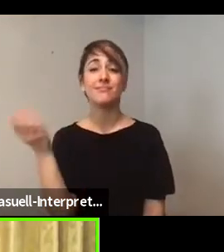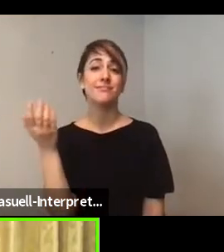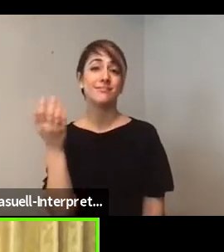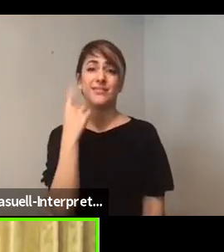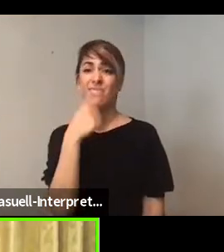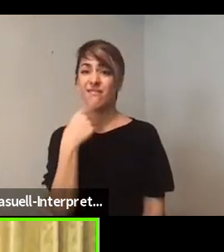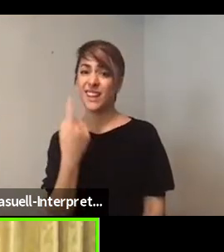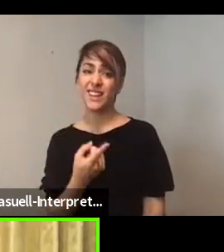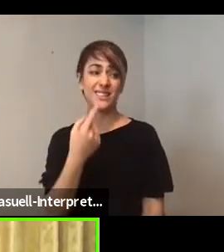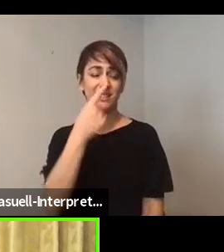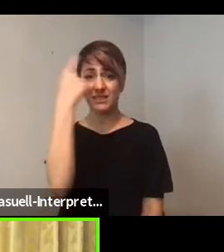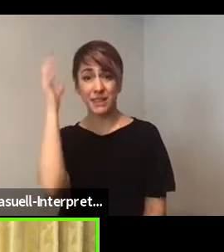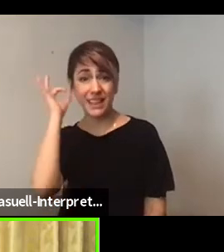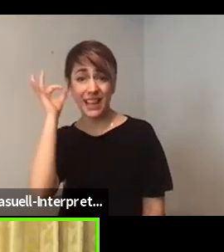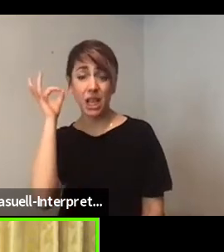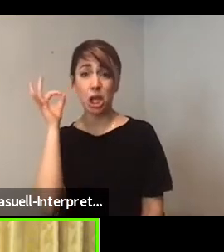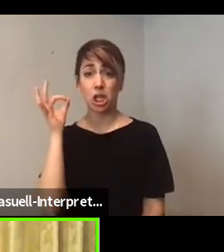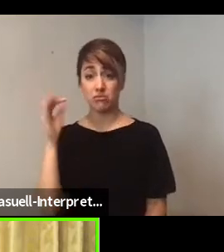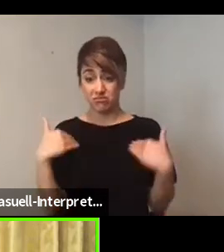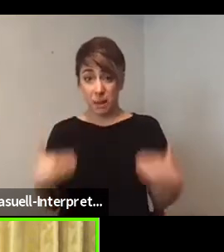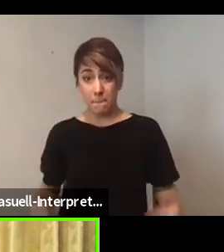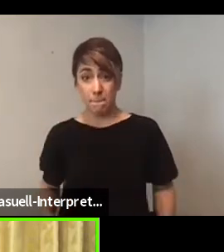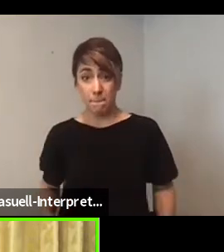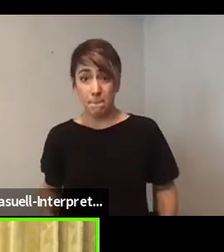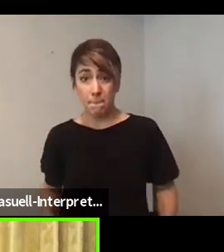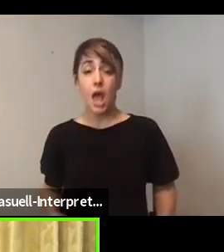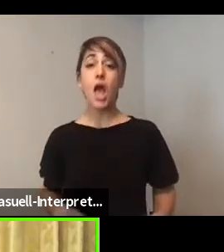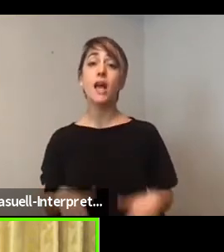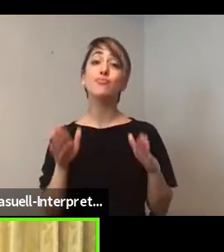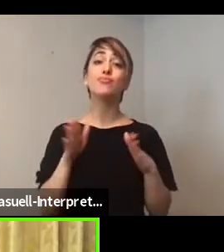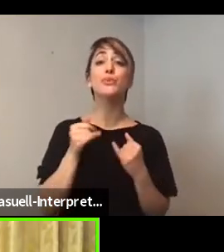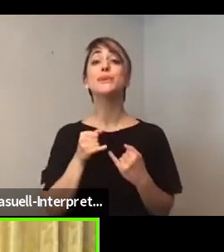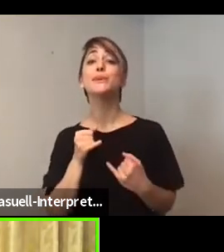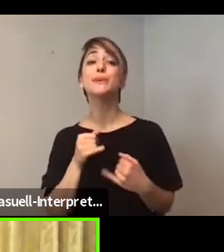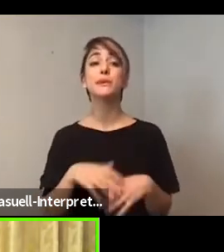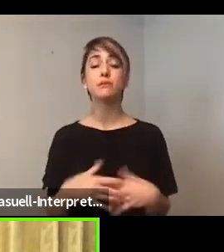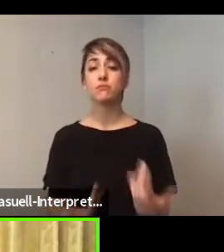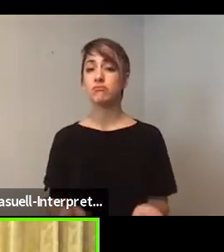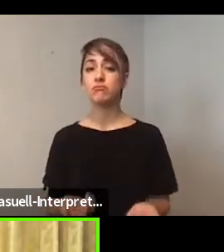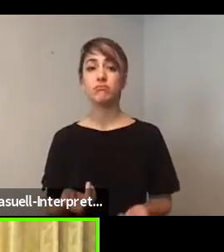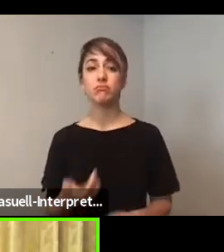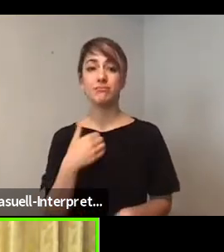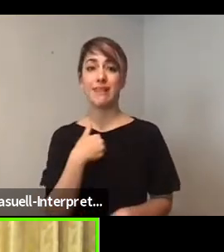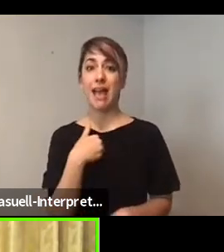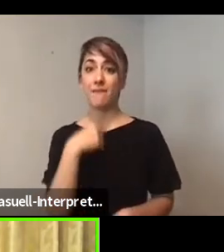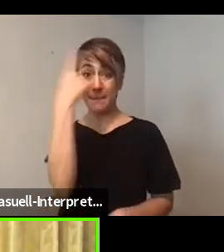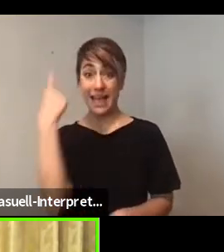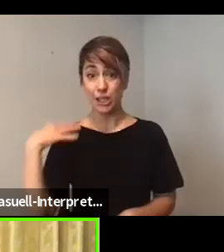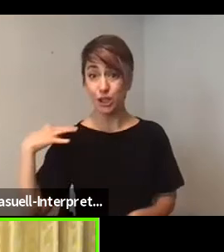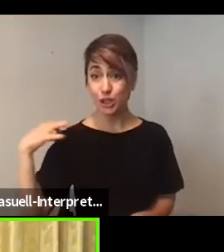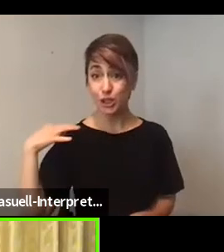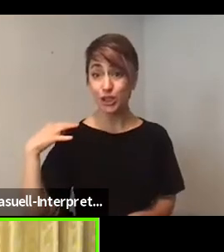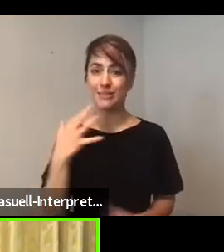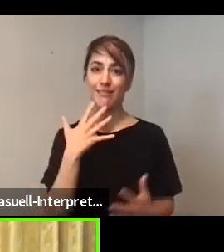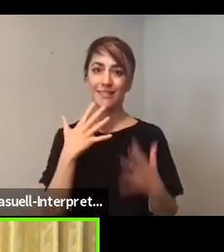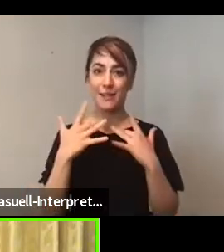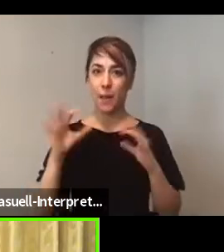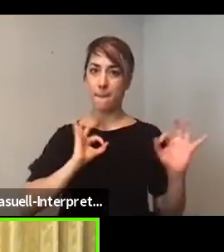petite, small, and I'm wearing black t-shirt with colorful bubbles on me, which expressed